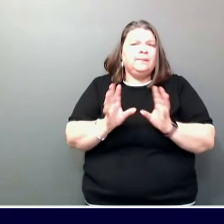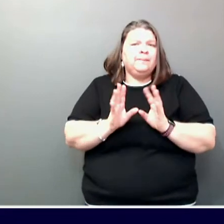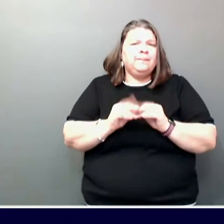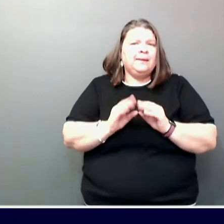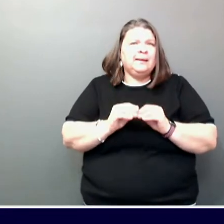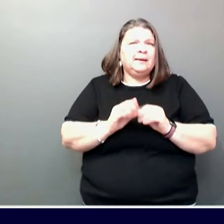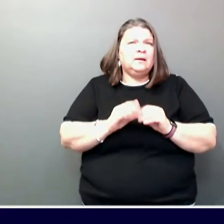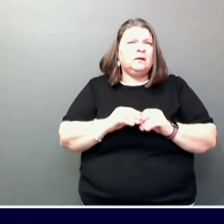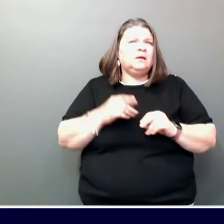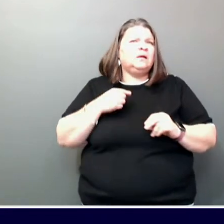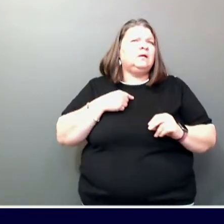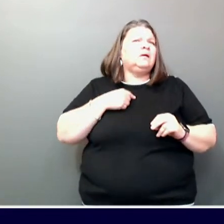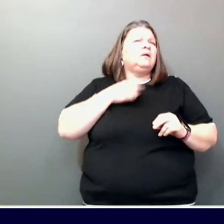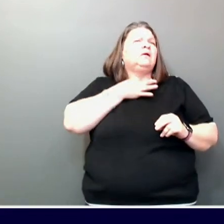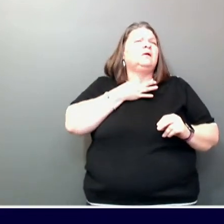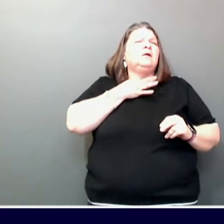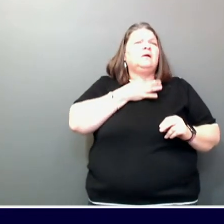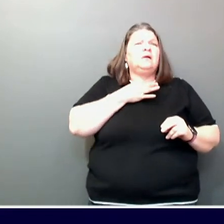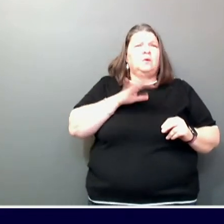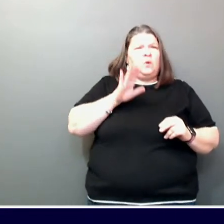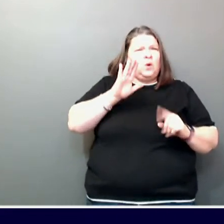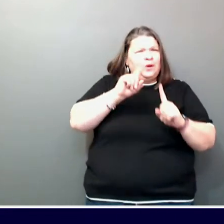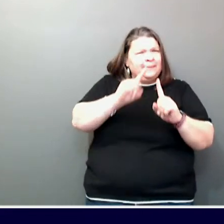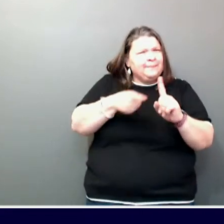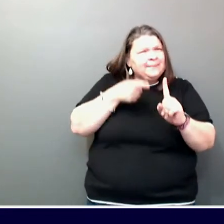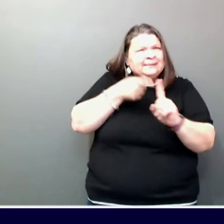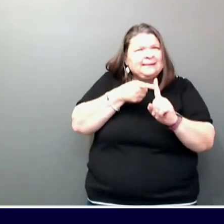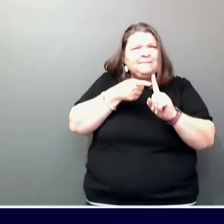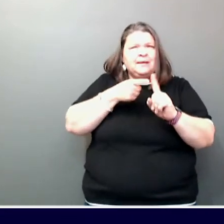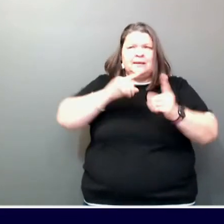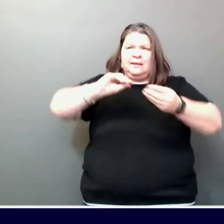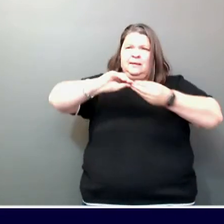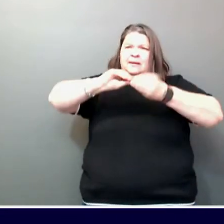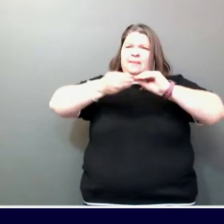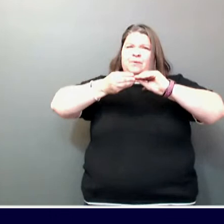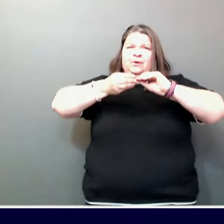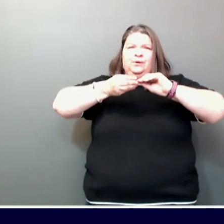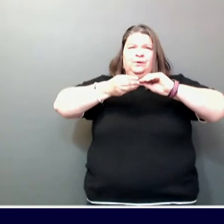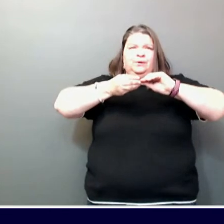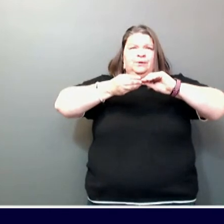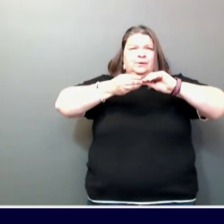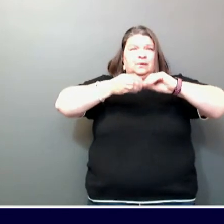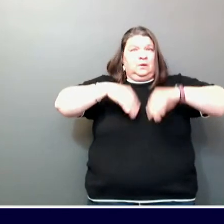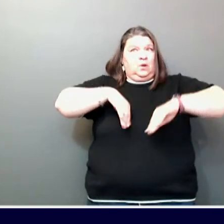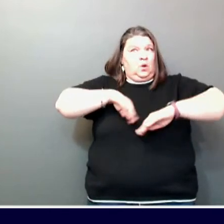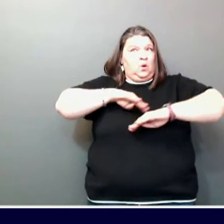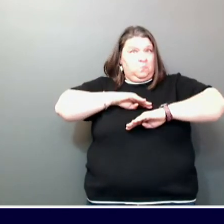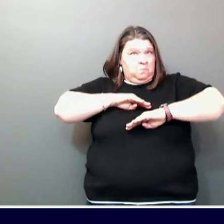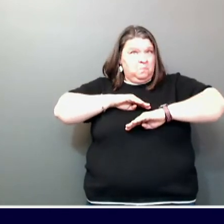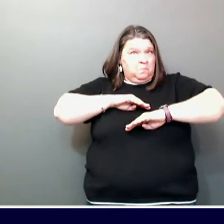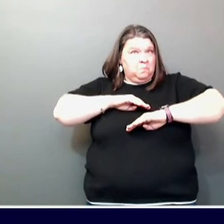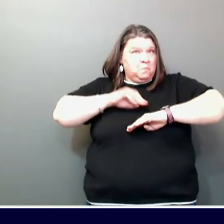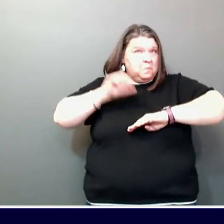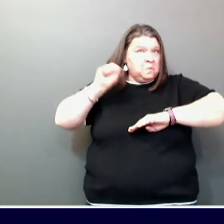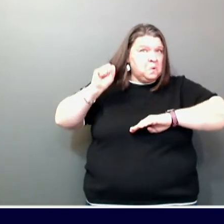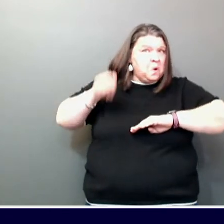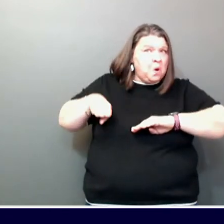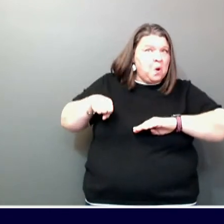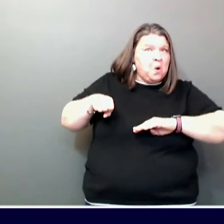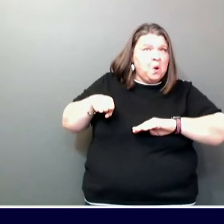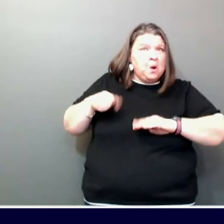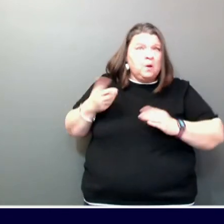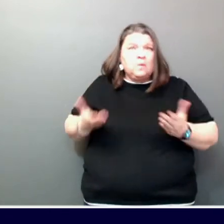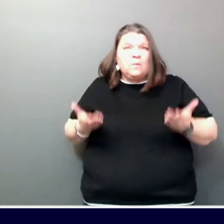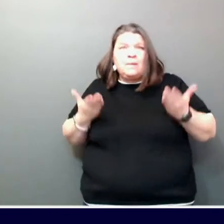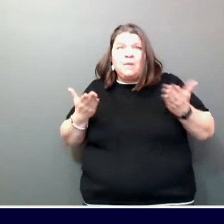the recommendation to an option if that were to happen for the entire state in schools, or would you change it depending on vaccination rate